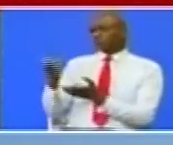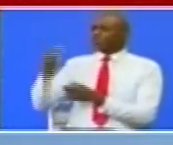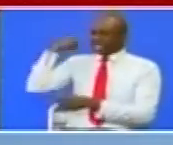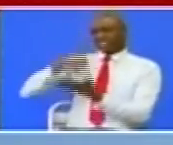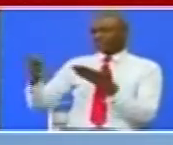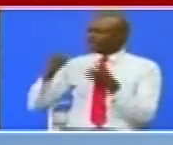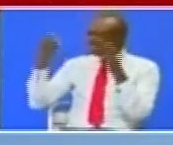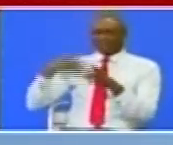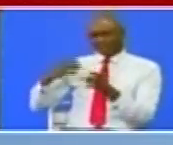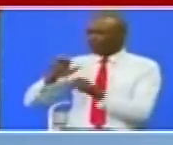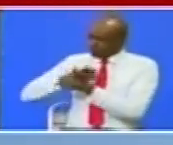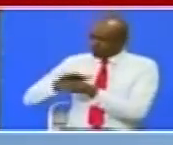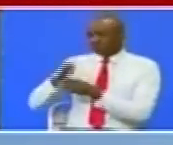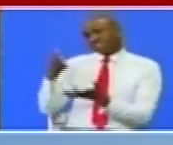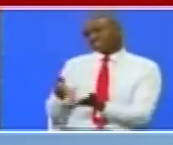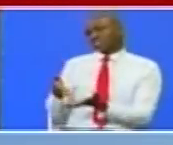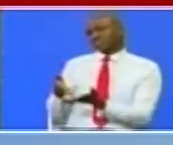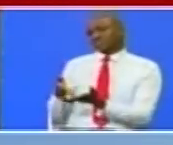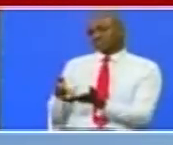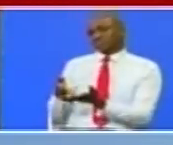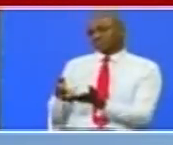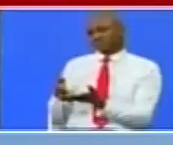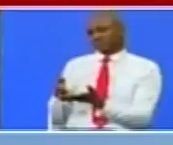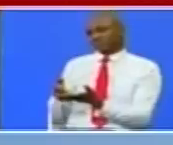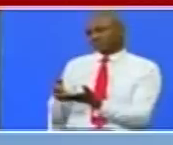week and partly yesterday. Oh.